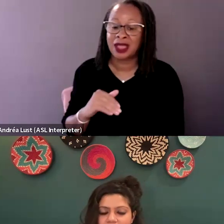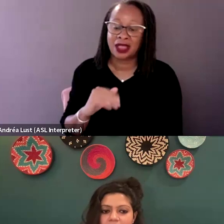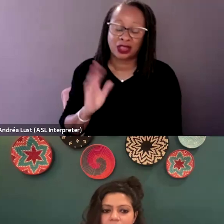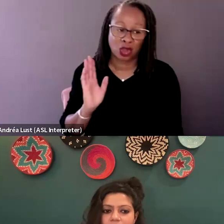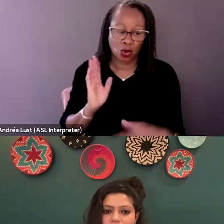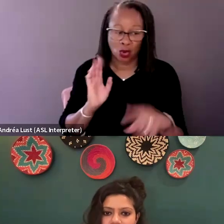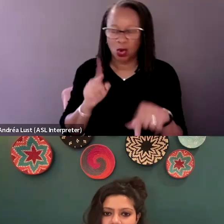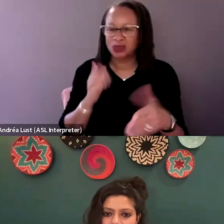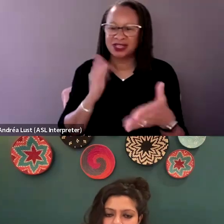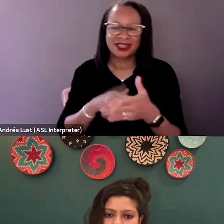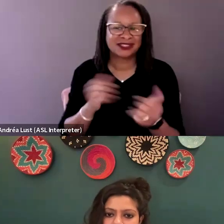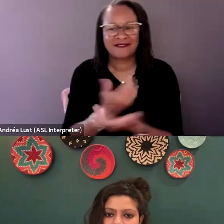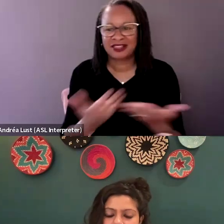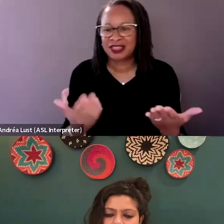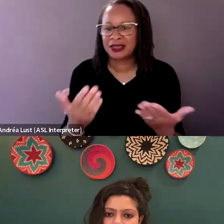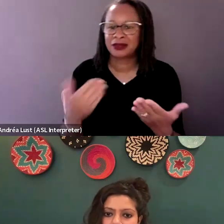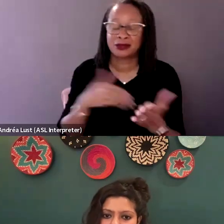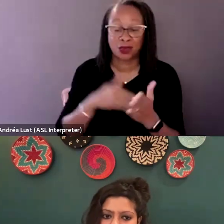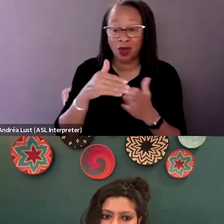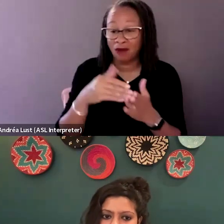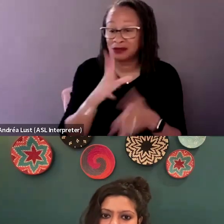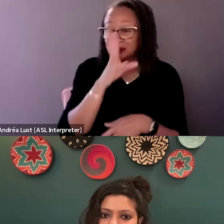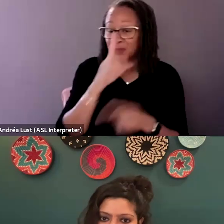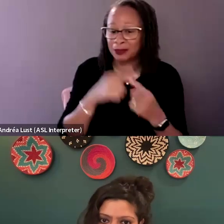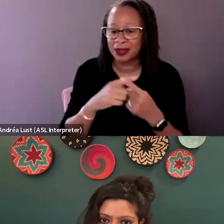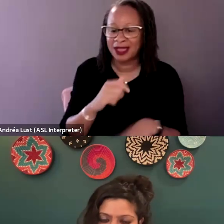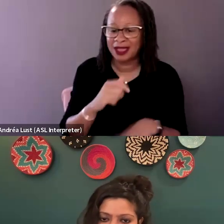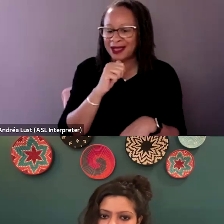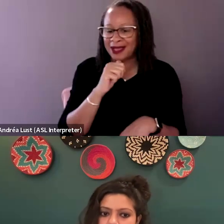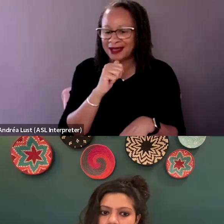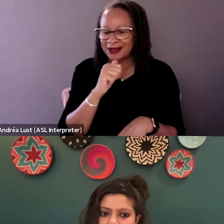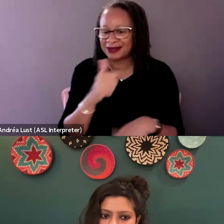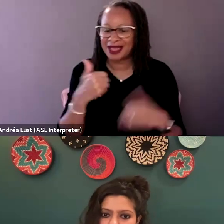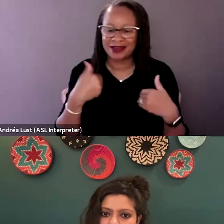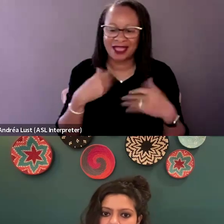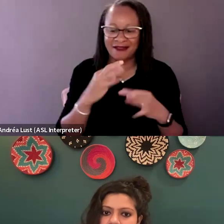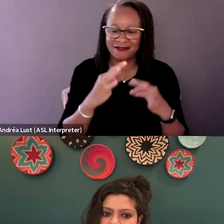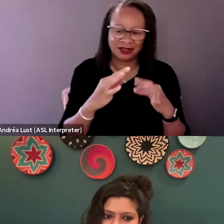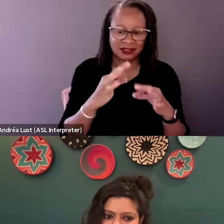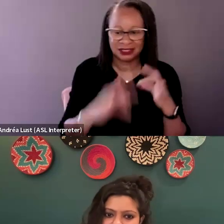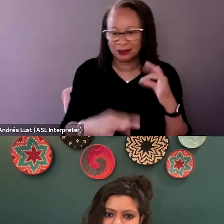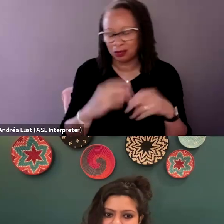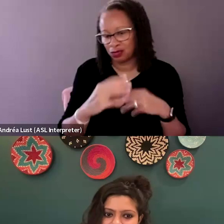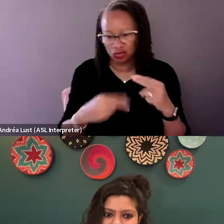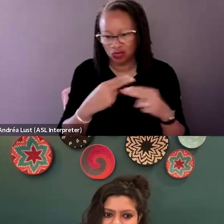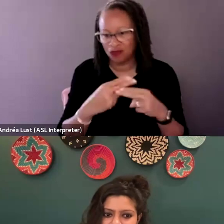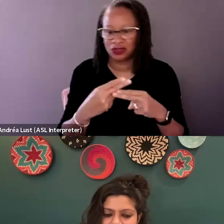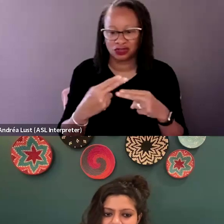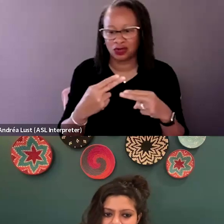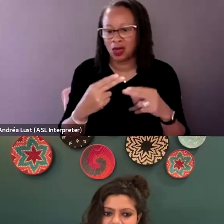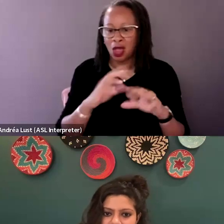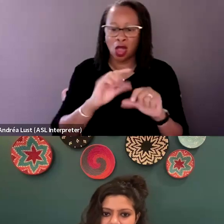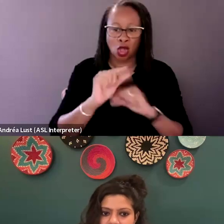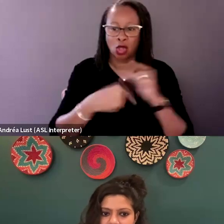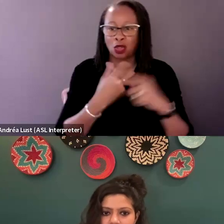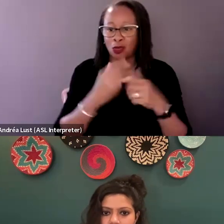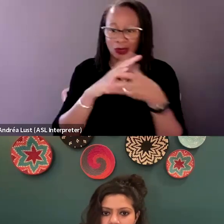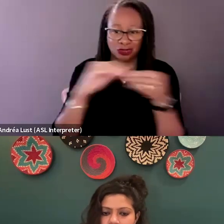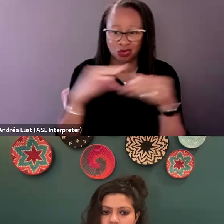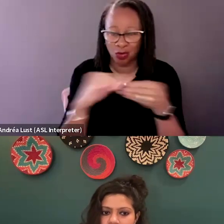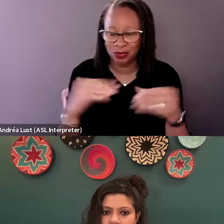it's definitely not a stultified or ossified kind of position of power over time. It's usually a year, literally, wherein